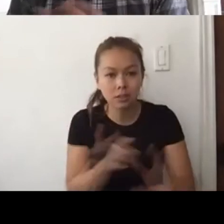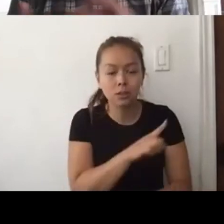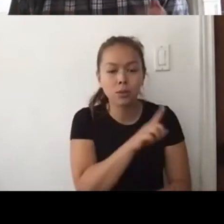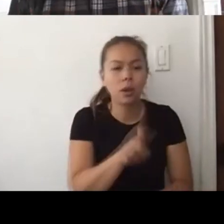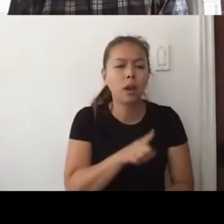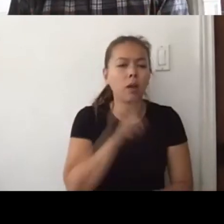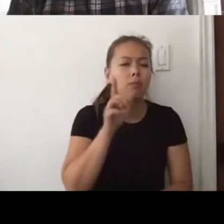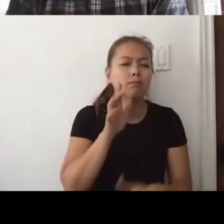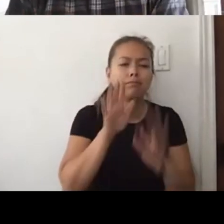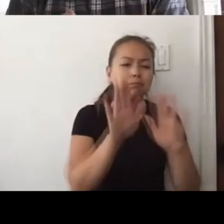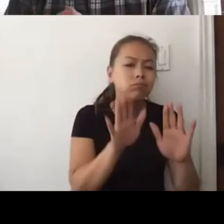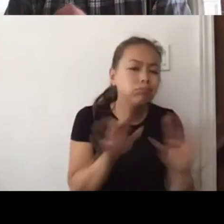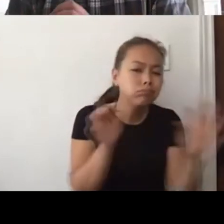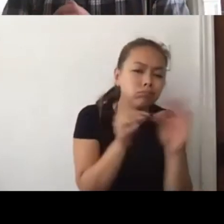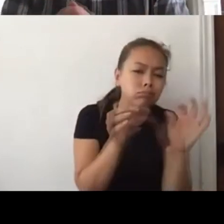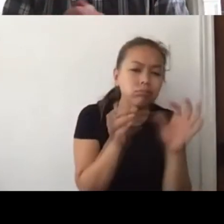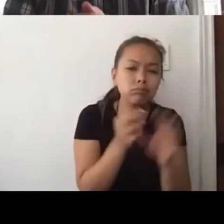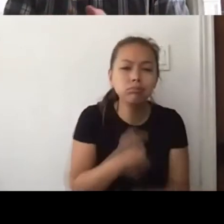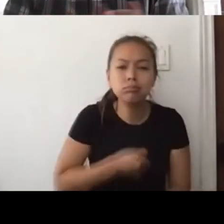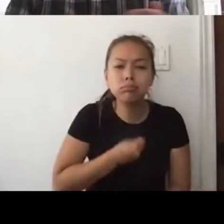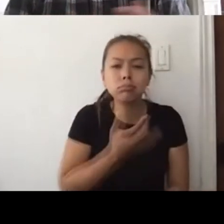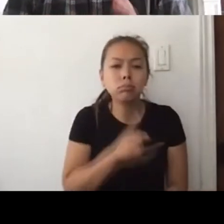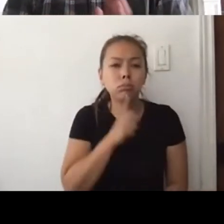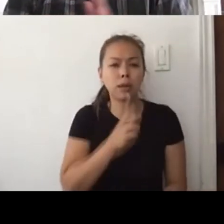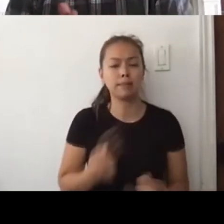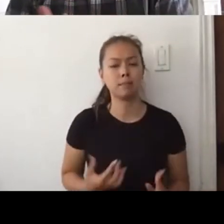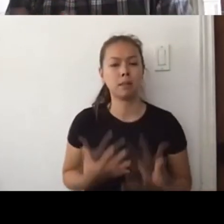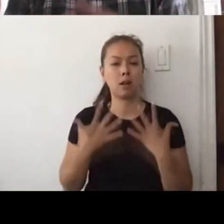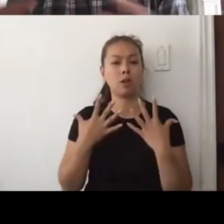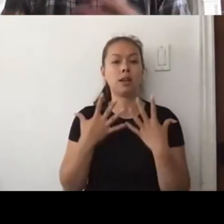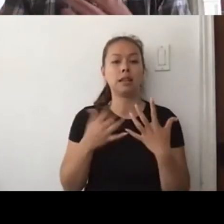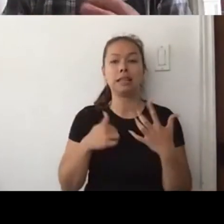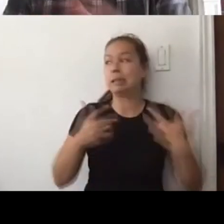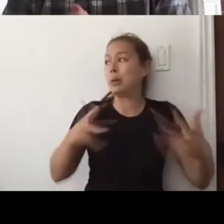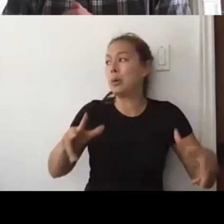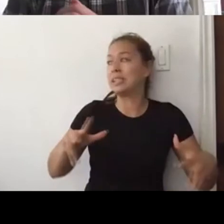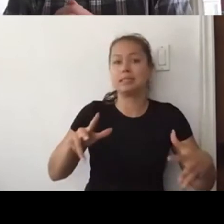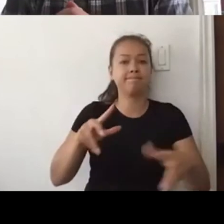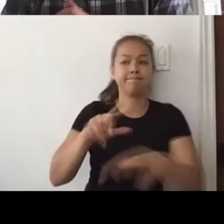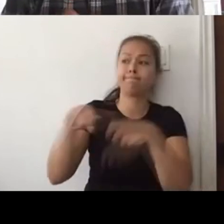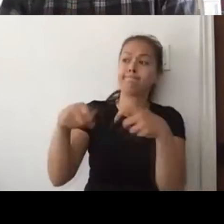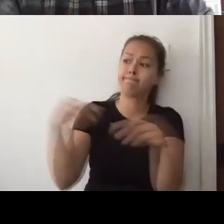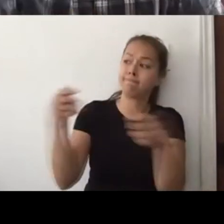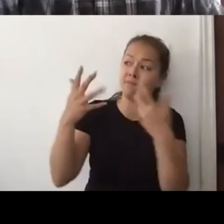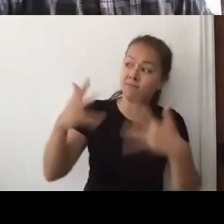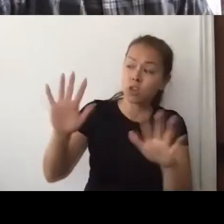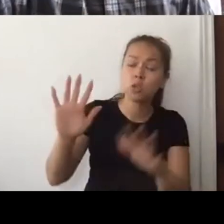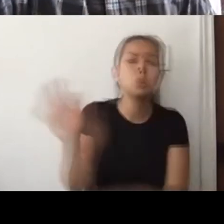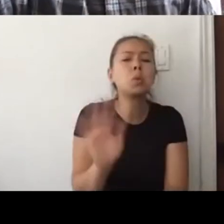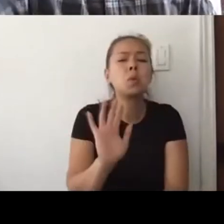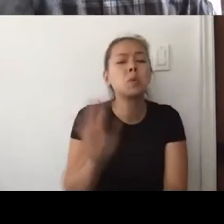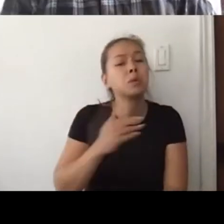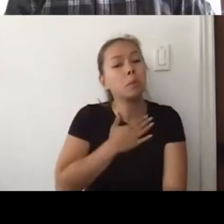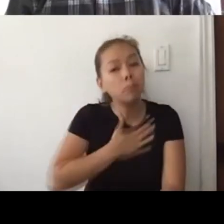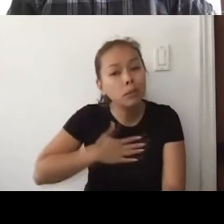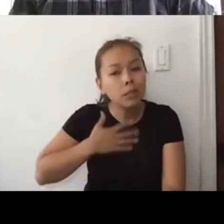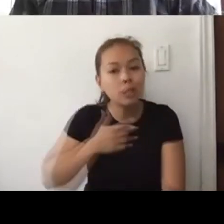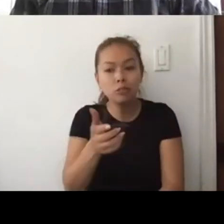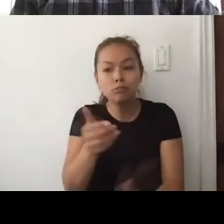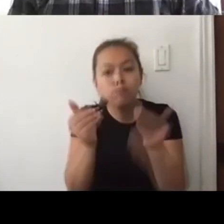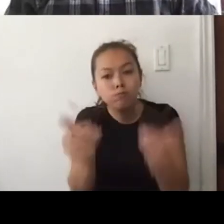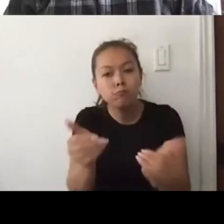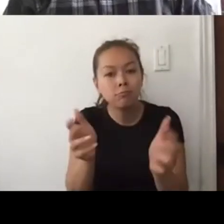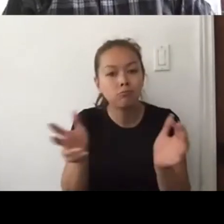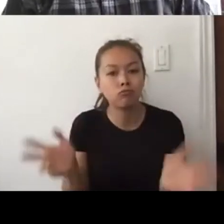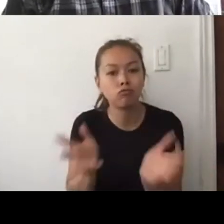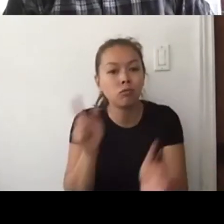I know I'm really feeling that. And we don't want to end the conversation quite yet. So please contribute your questions to the conversation. And